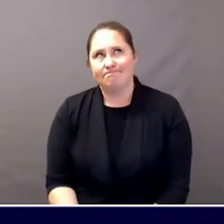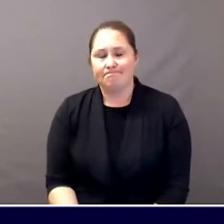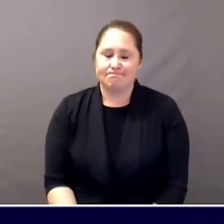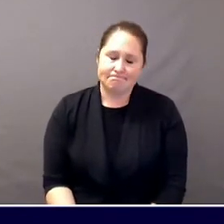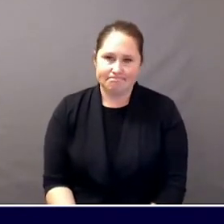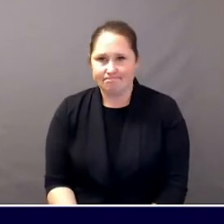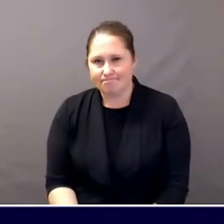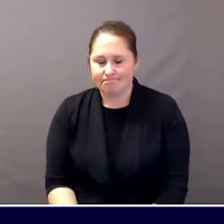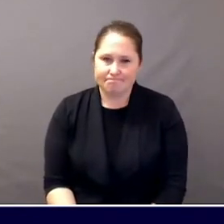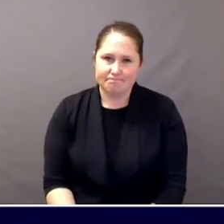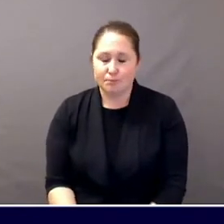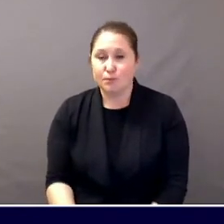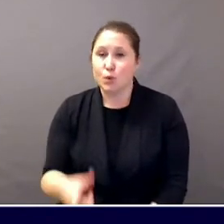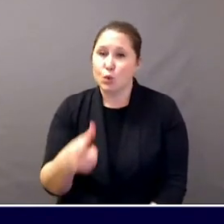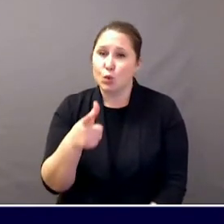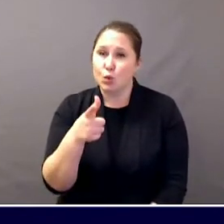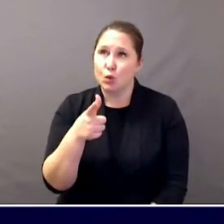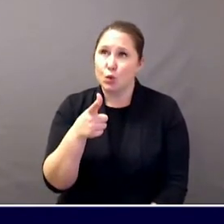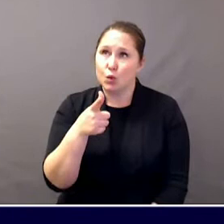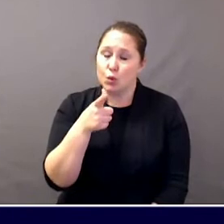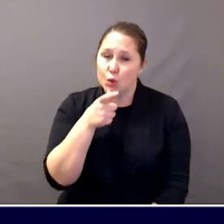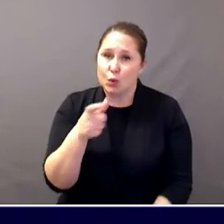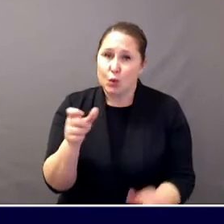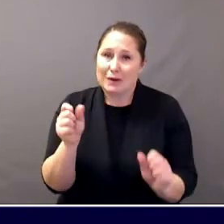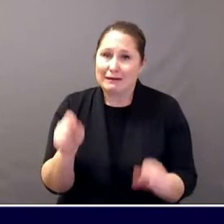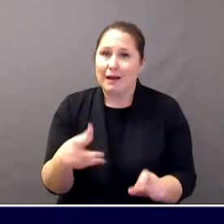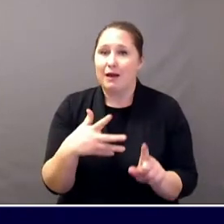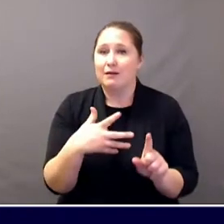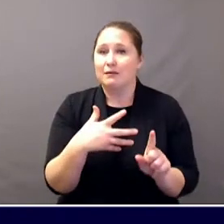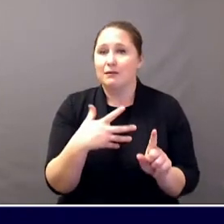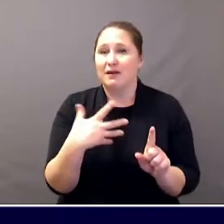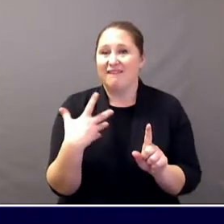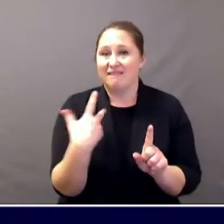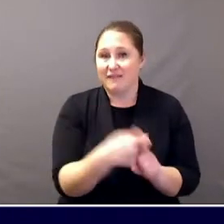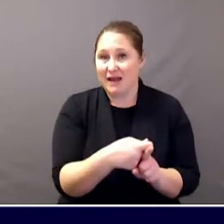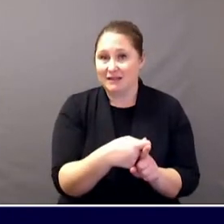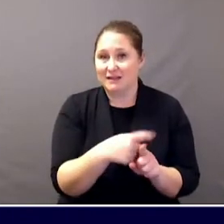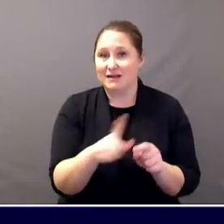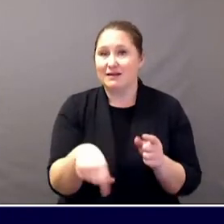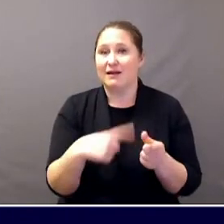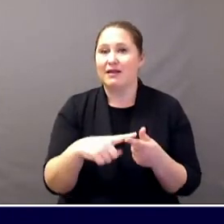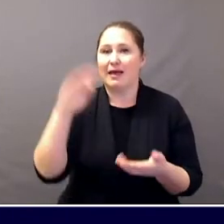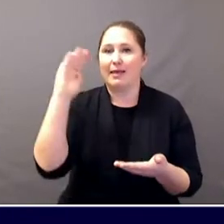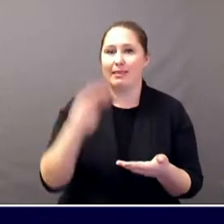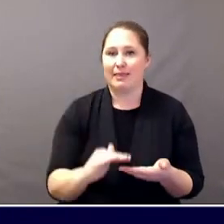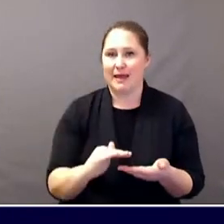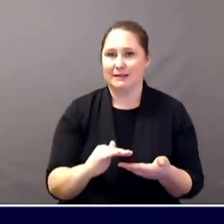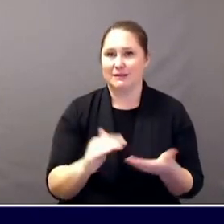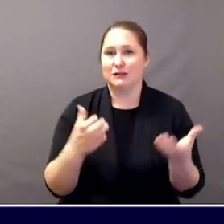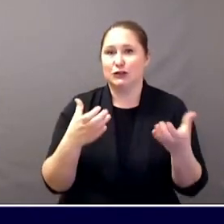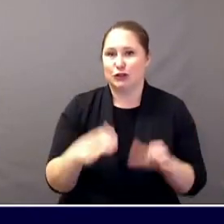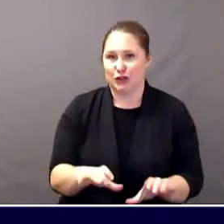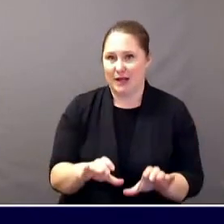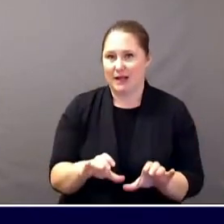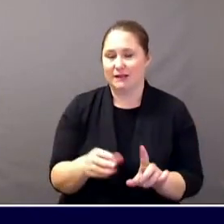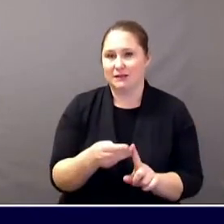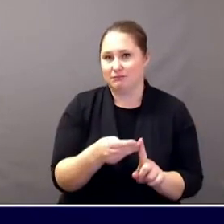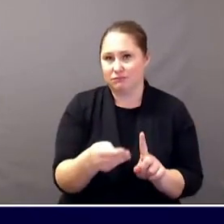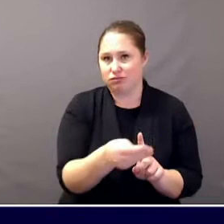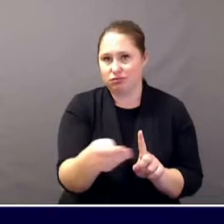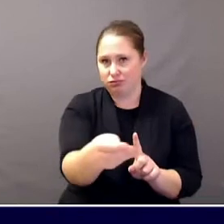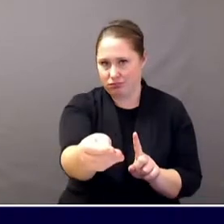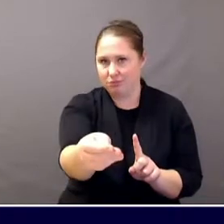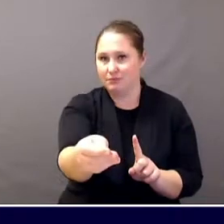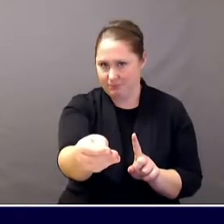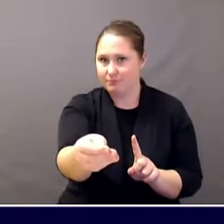better able to get the vaccine, better able to reduce the spread of the virus by getting vaccinated, at higher risk of